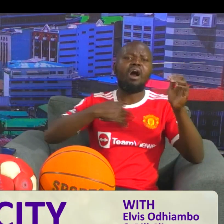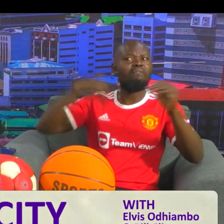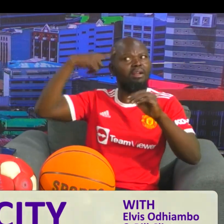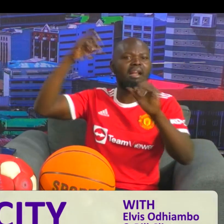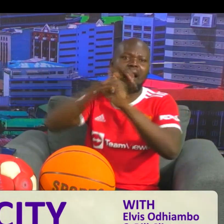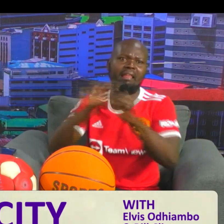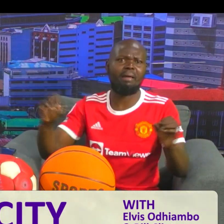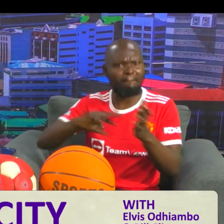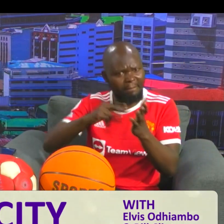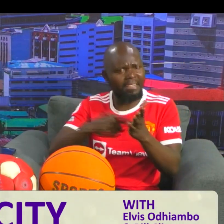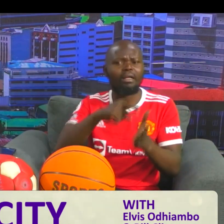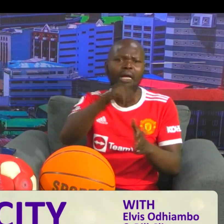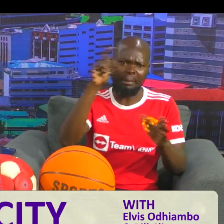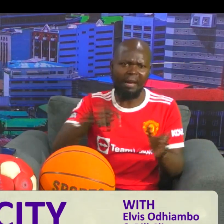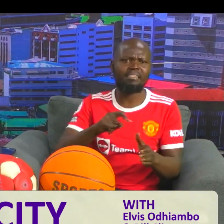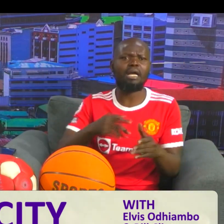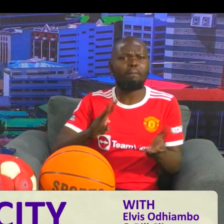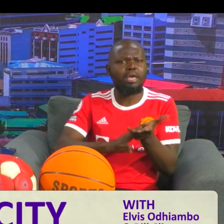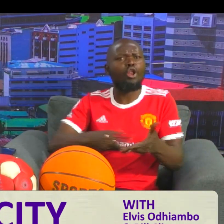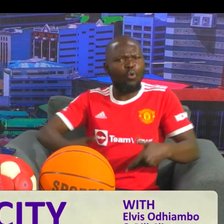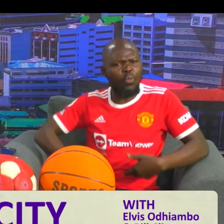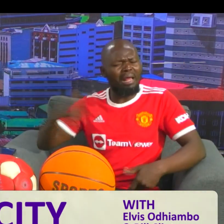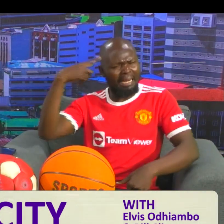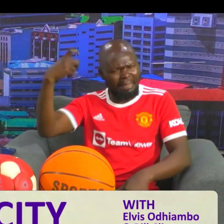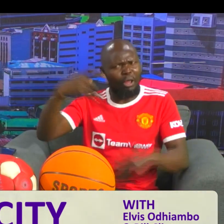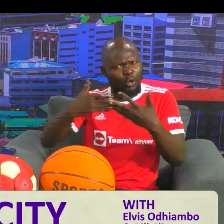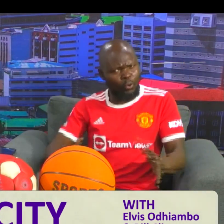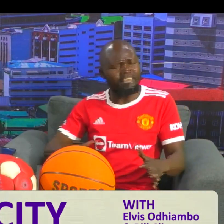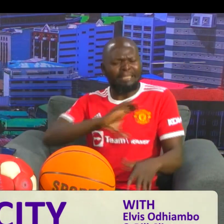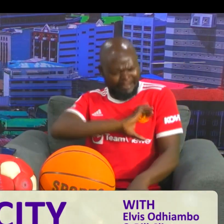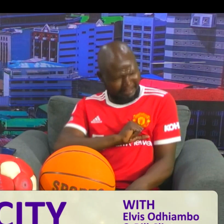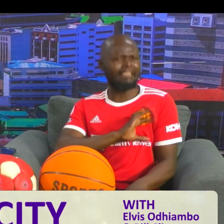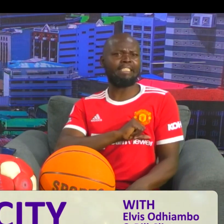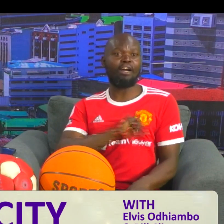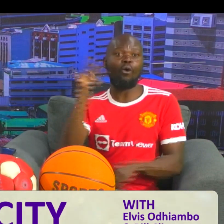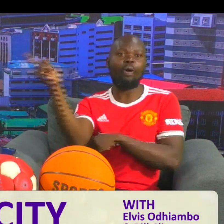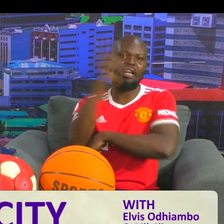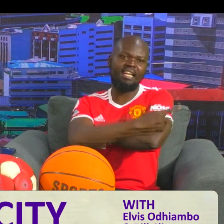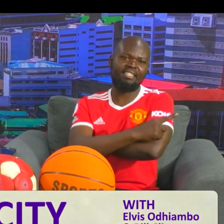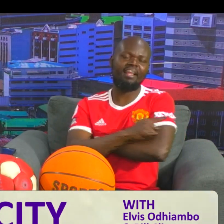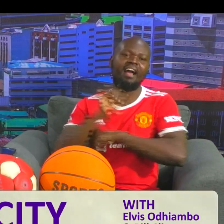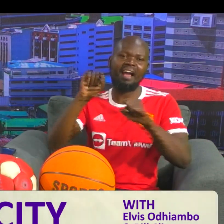up, because if you give up, then that means your dream is as well as dead. So